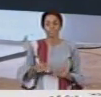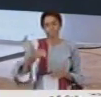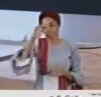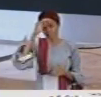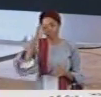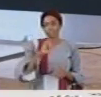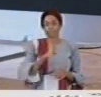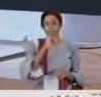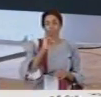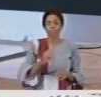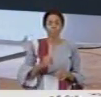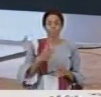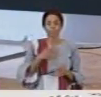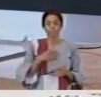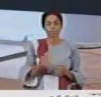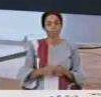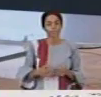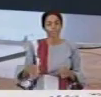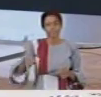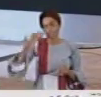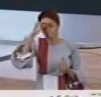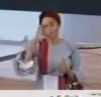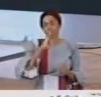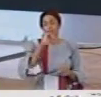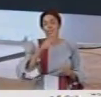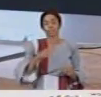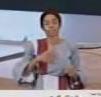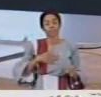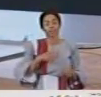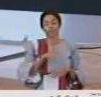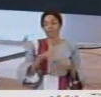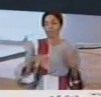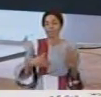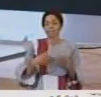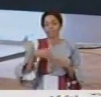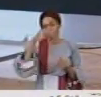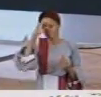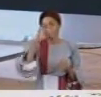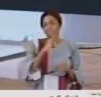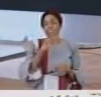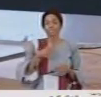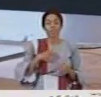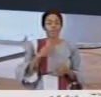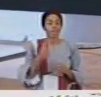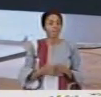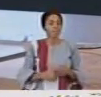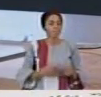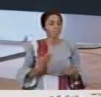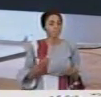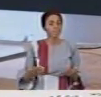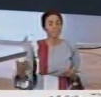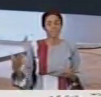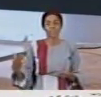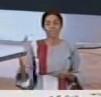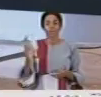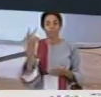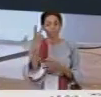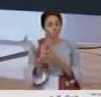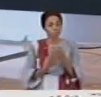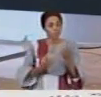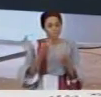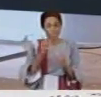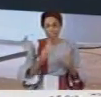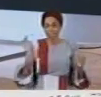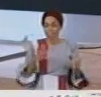He is my everything, he is my all. He is my everything,